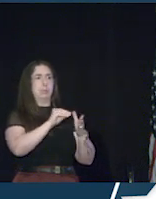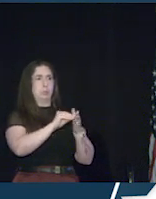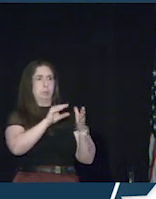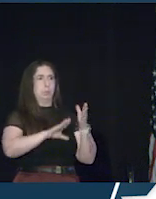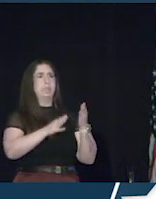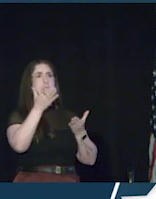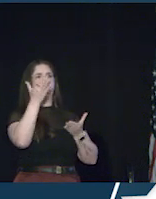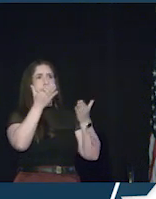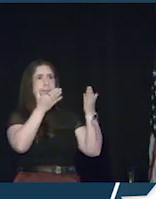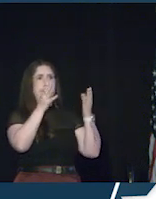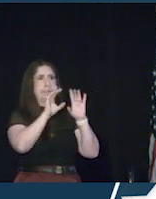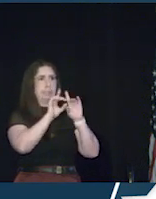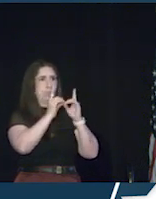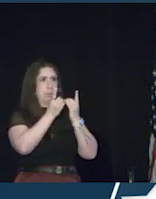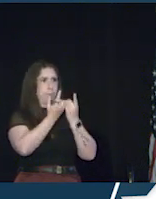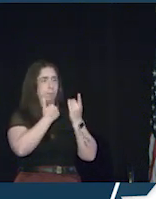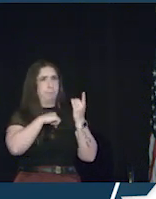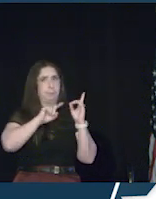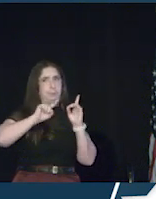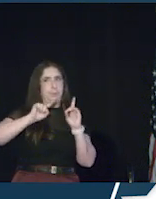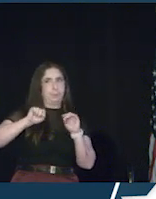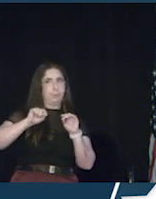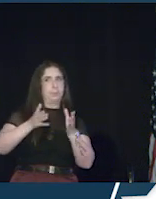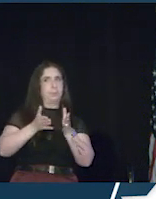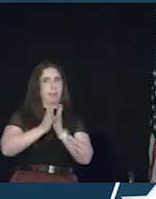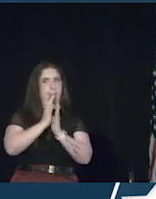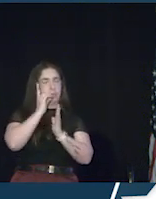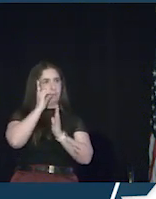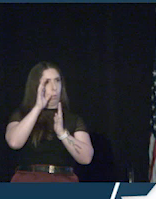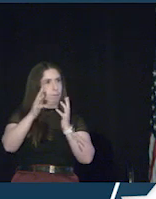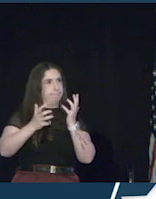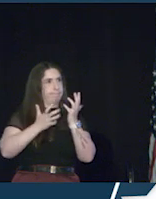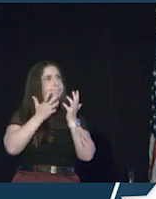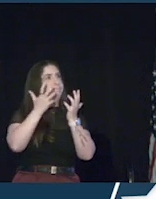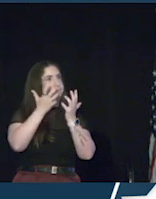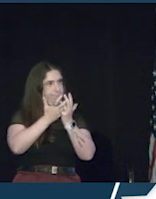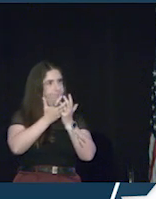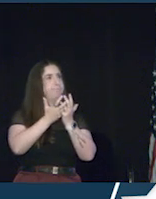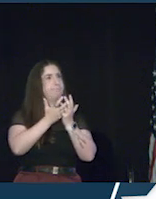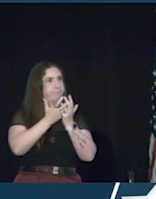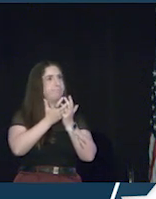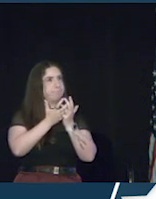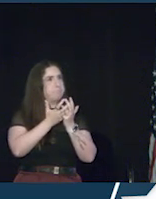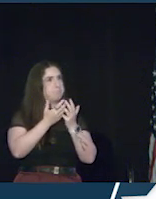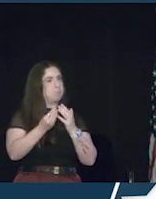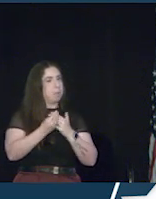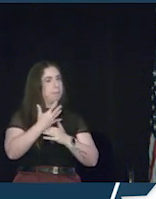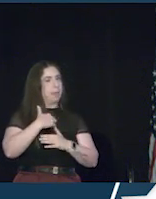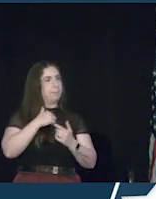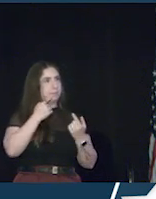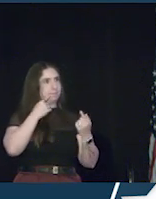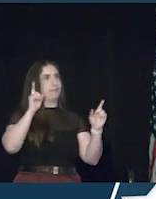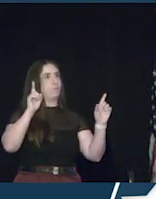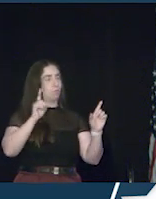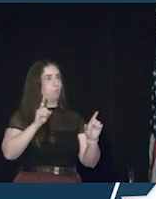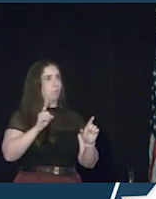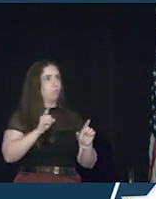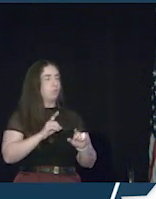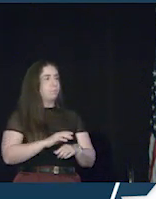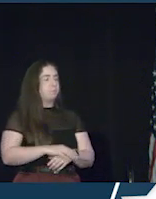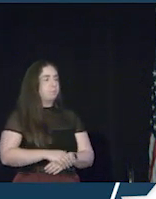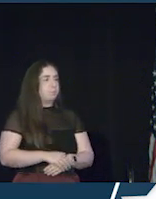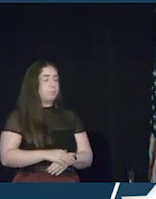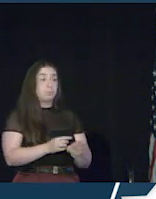given accommodations that I could access to help me be successful. Some of the